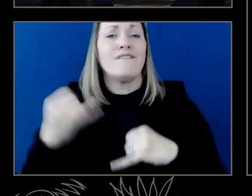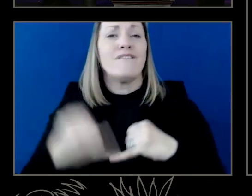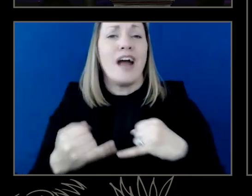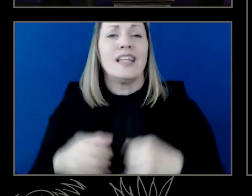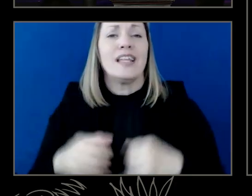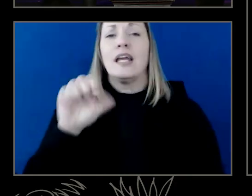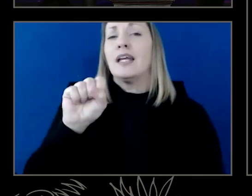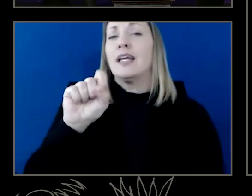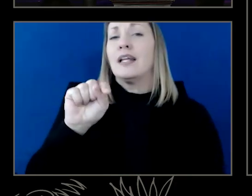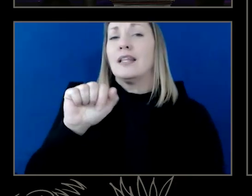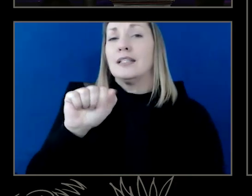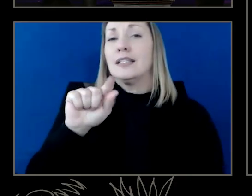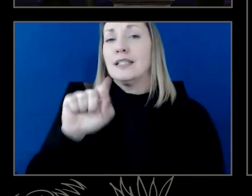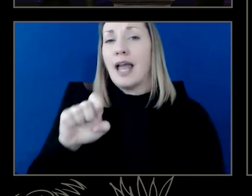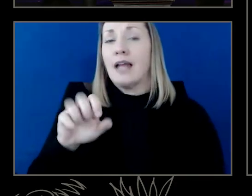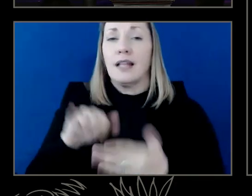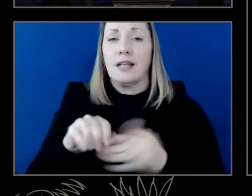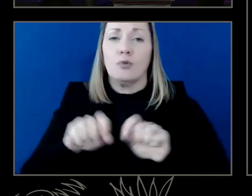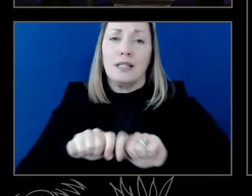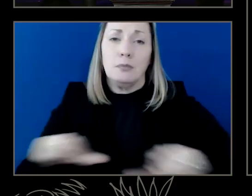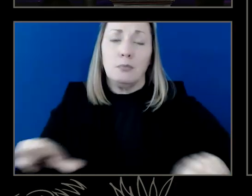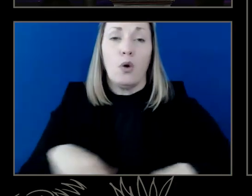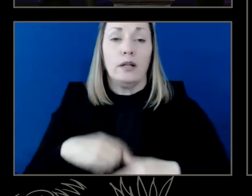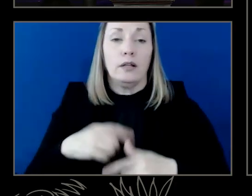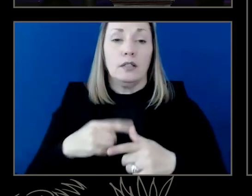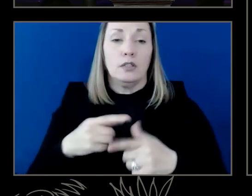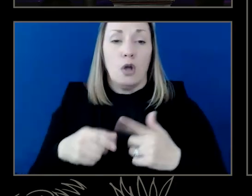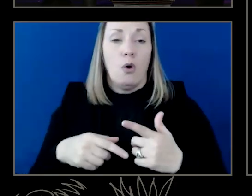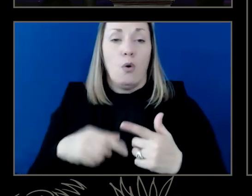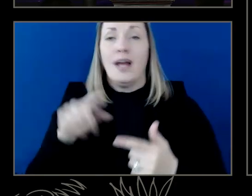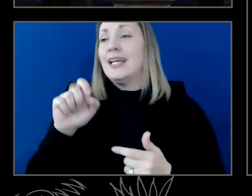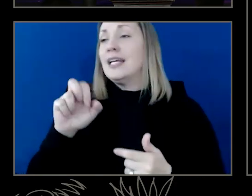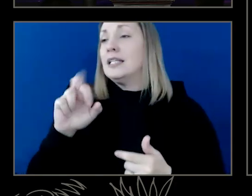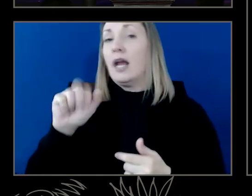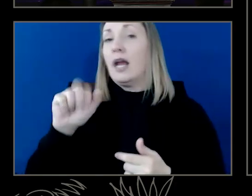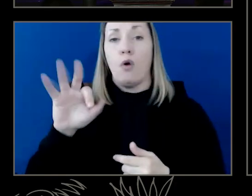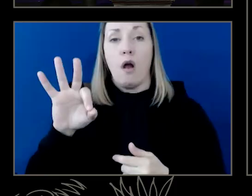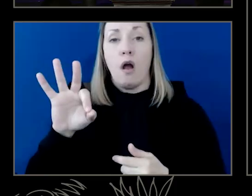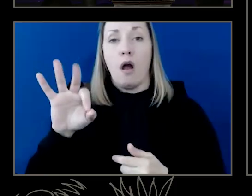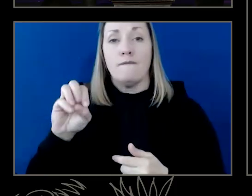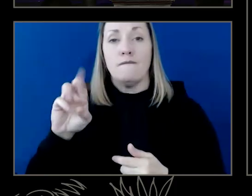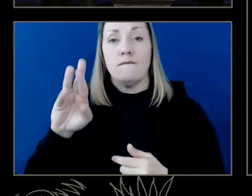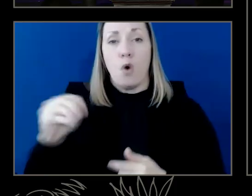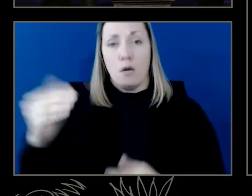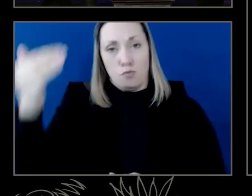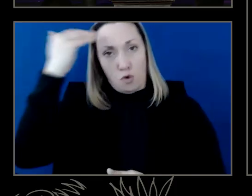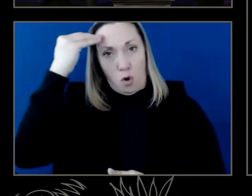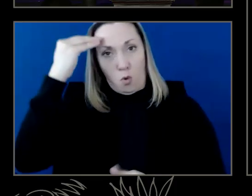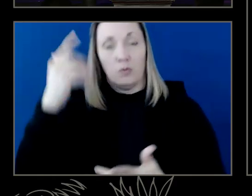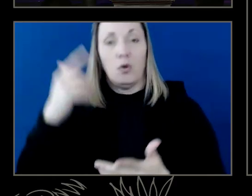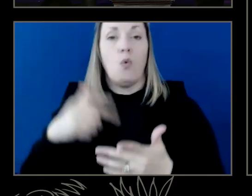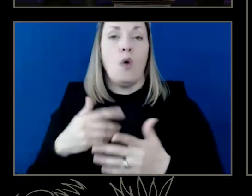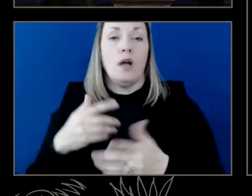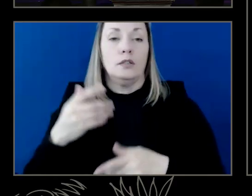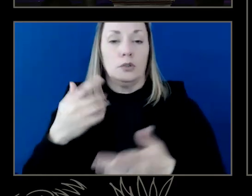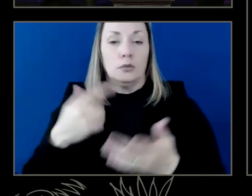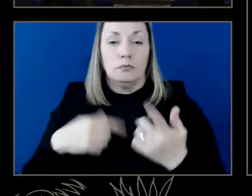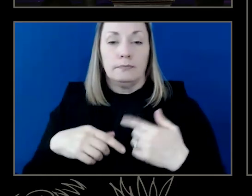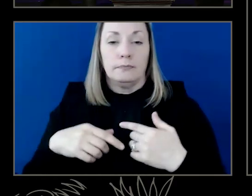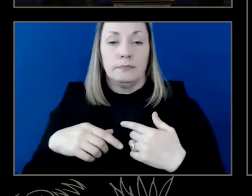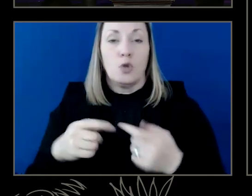been deployed, so Terraform knows what to add, change, or remove next time to run it.